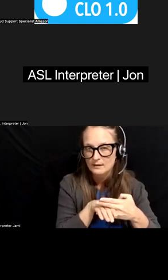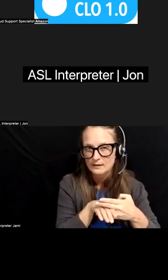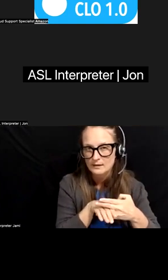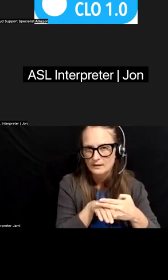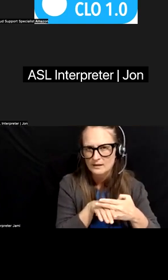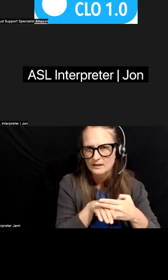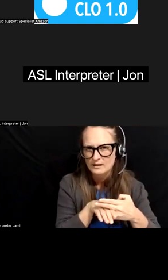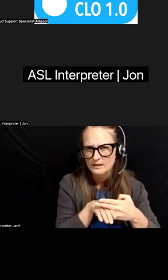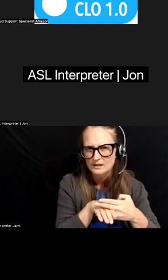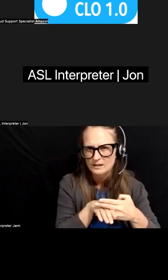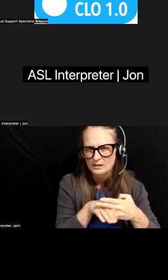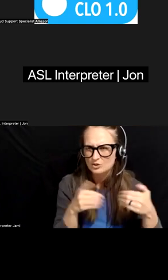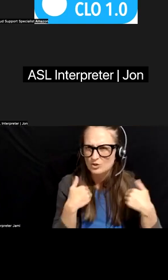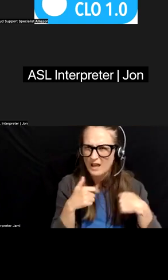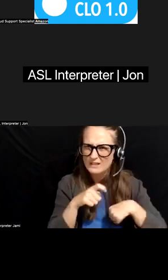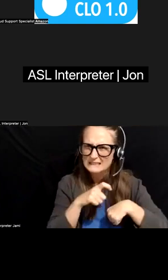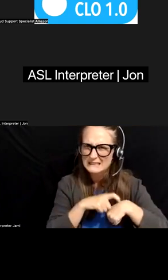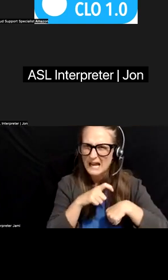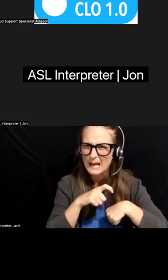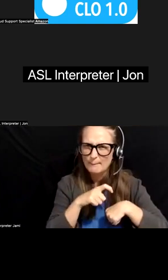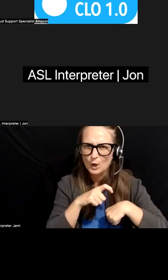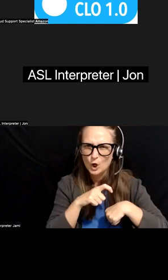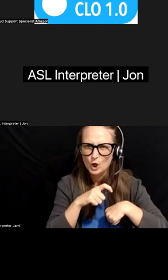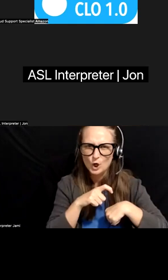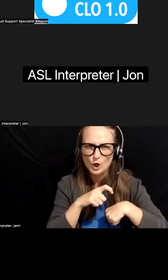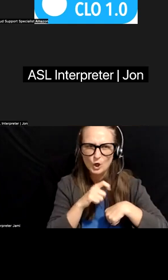Should have a timer here, right?